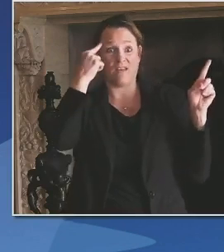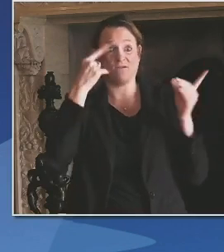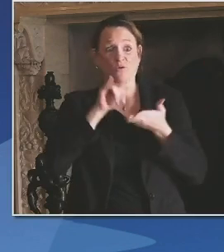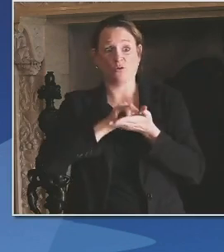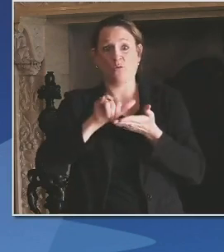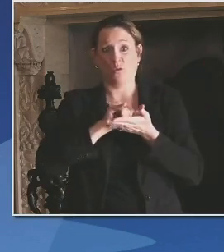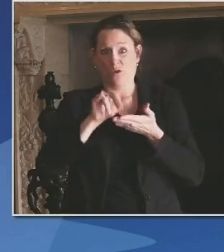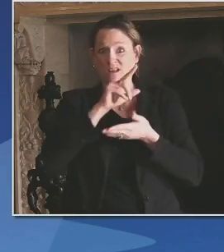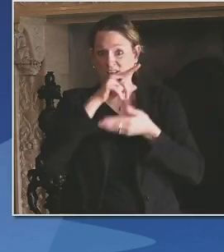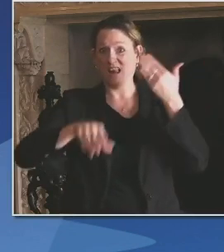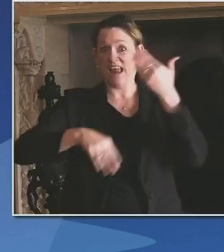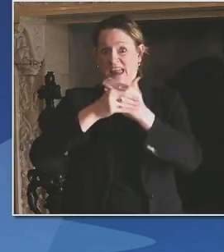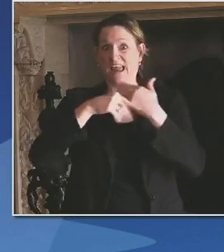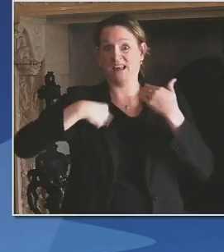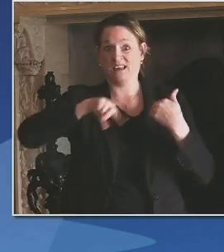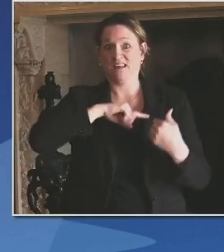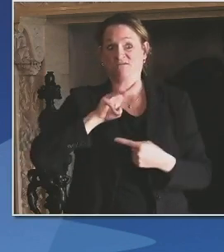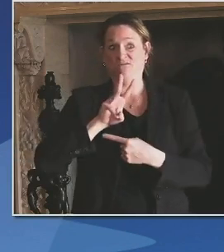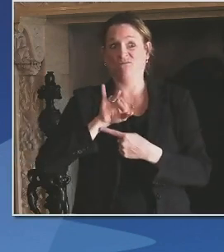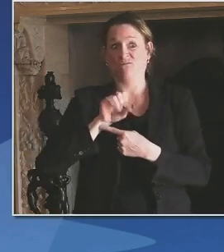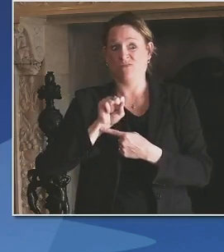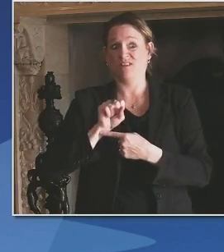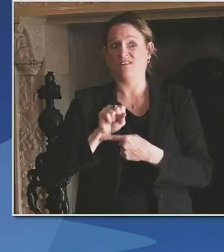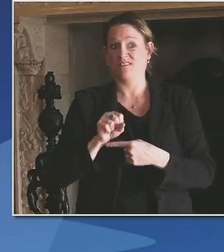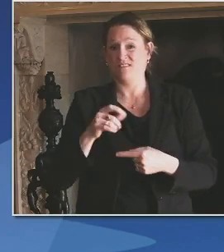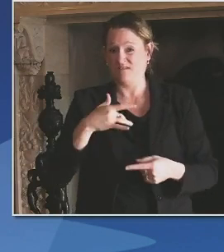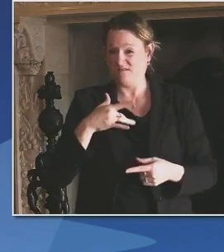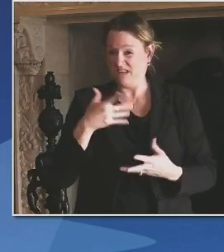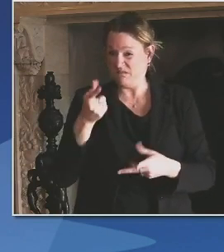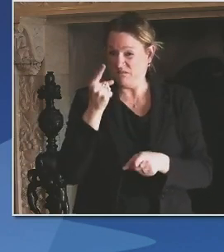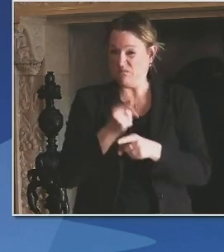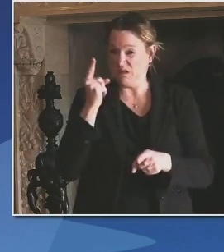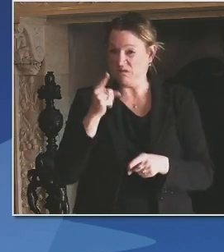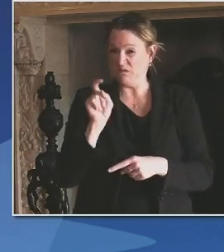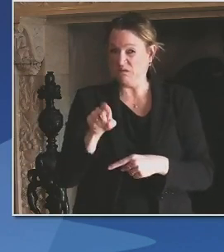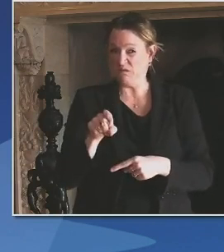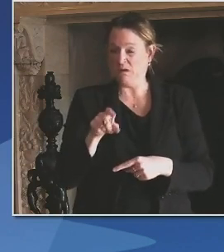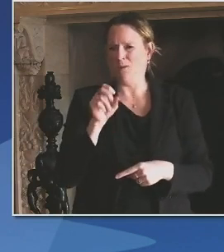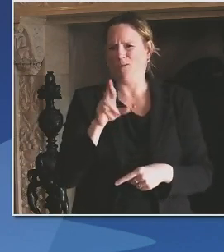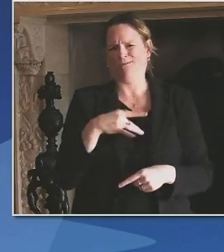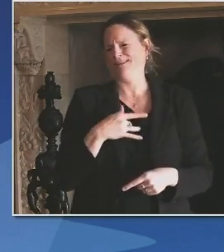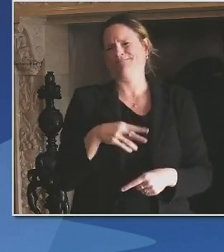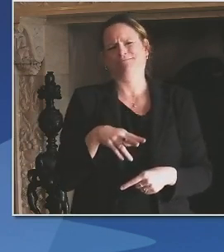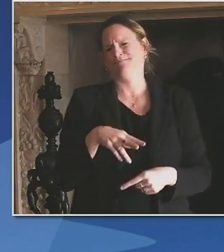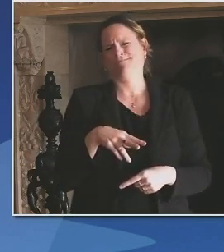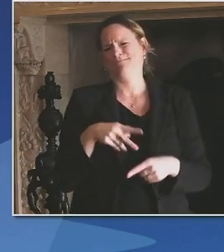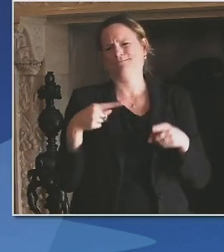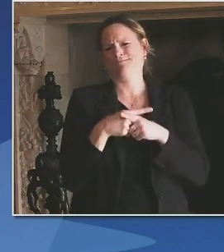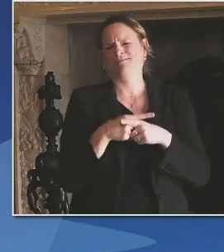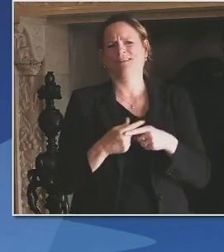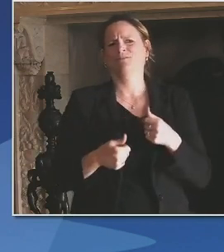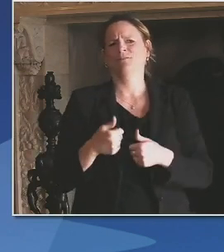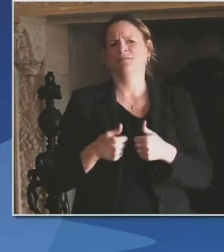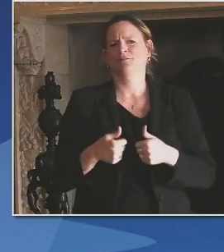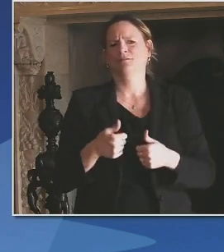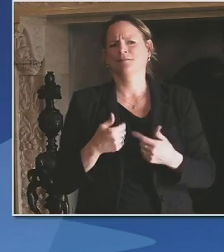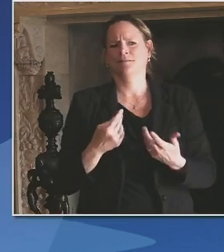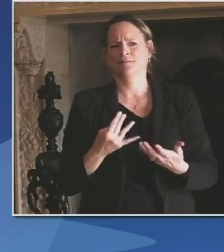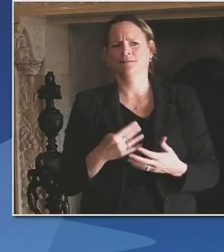increased cases that we were talking about earlier. And then the only other one was just kind of curious, what sort of impact, if any, that may or may not